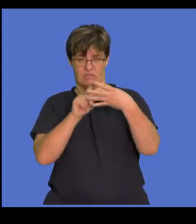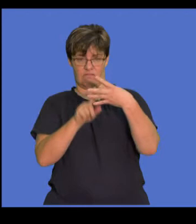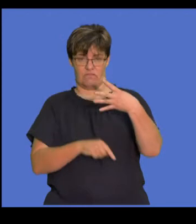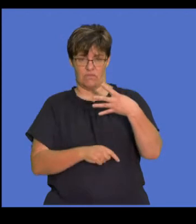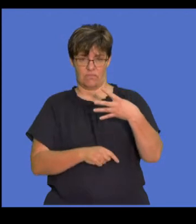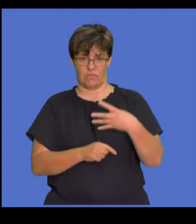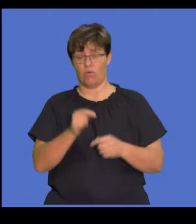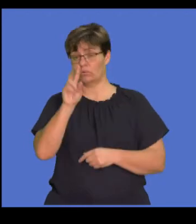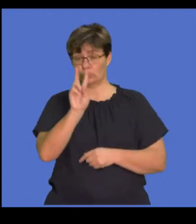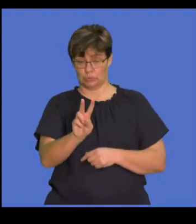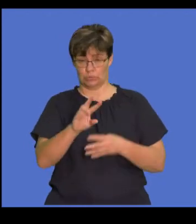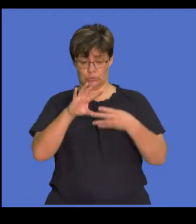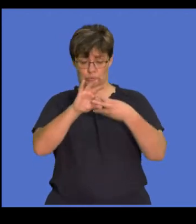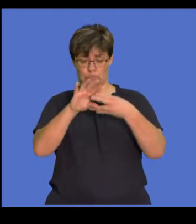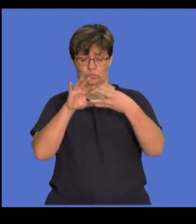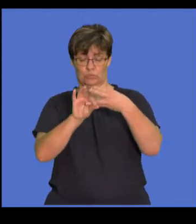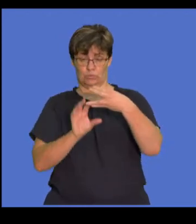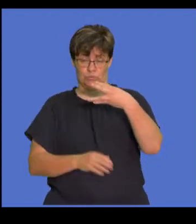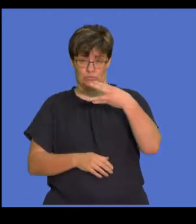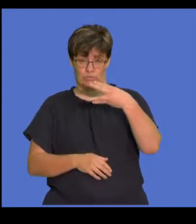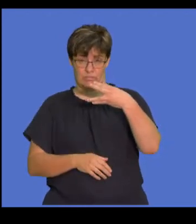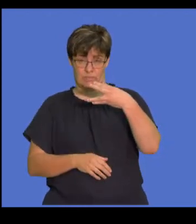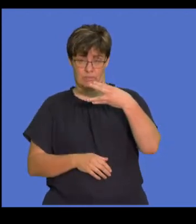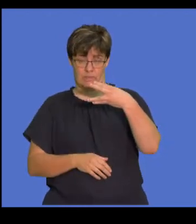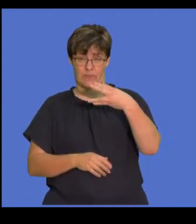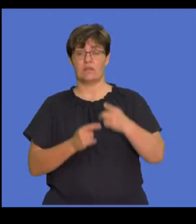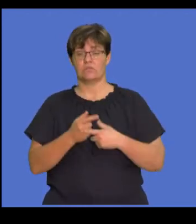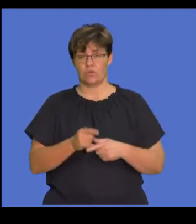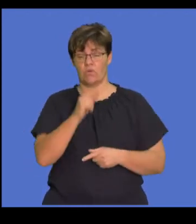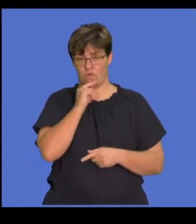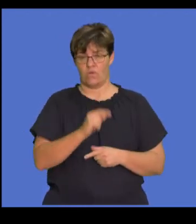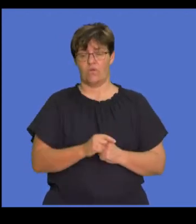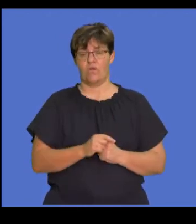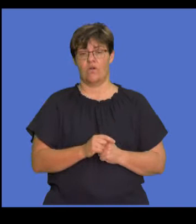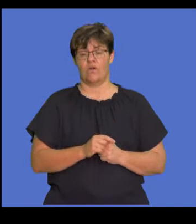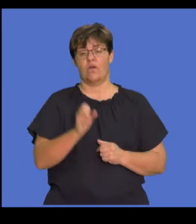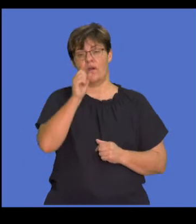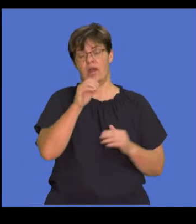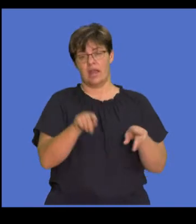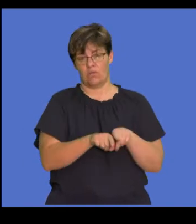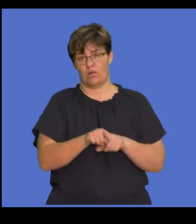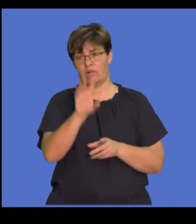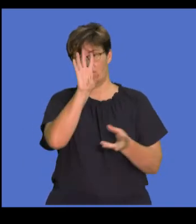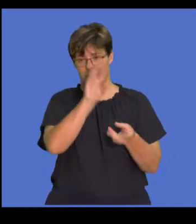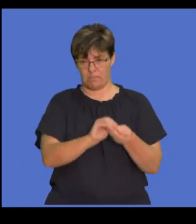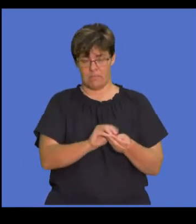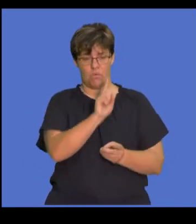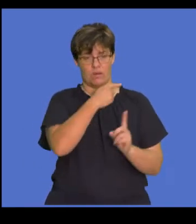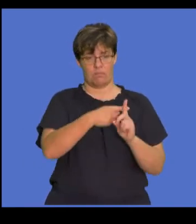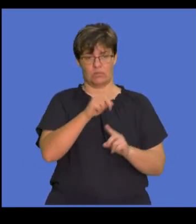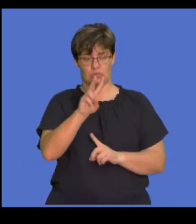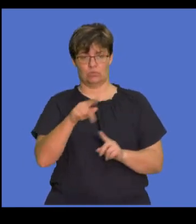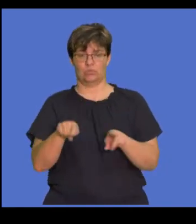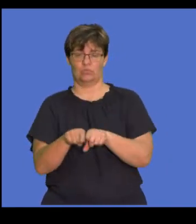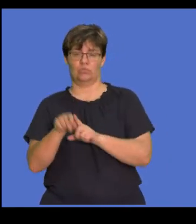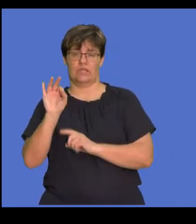will then give us 2. They make 2, and the answer there will be equals to just 3.